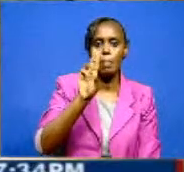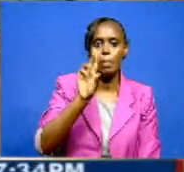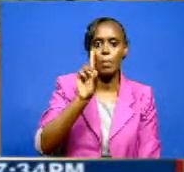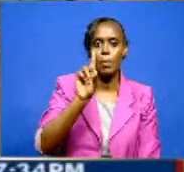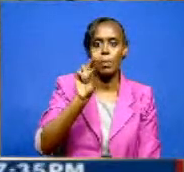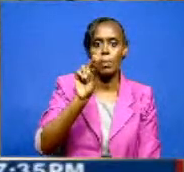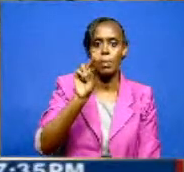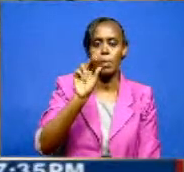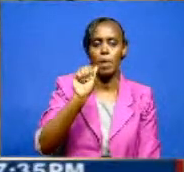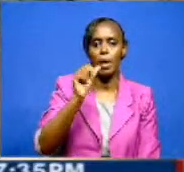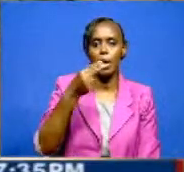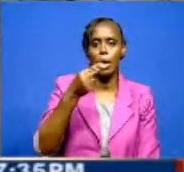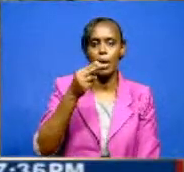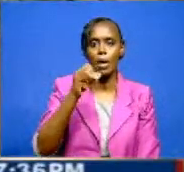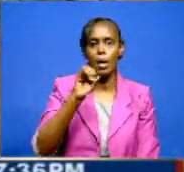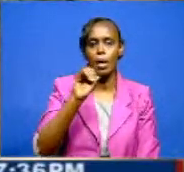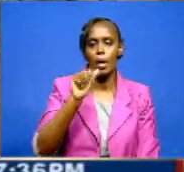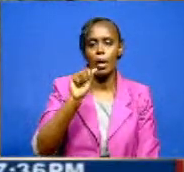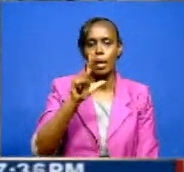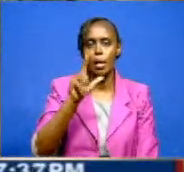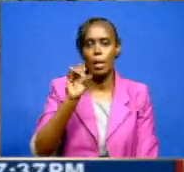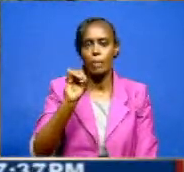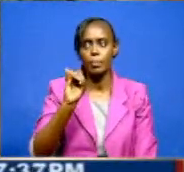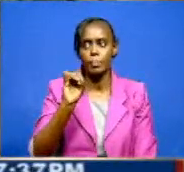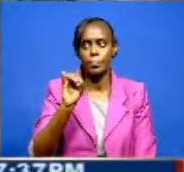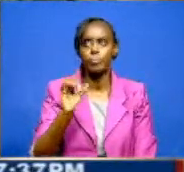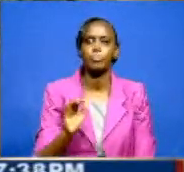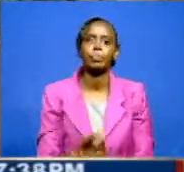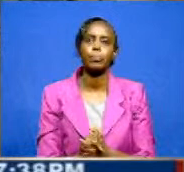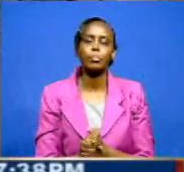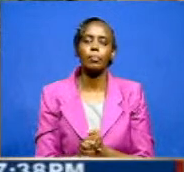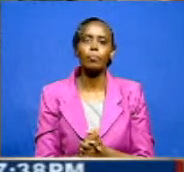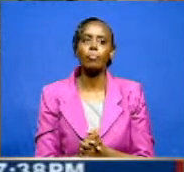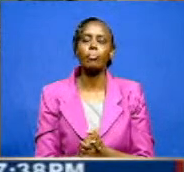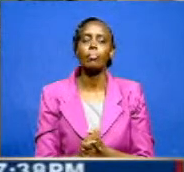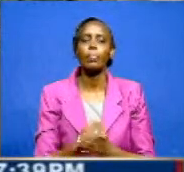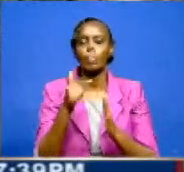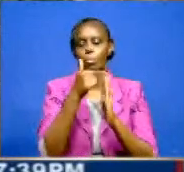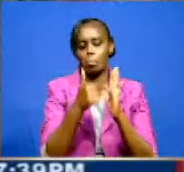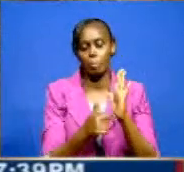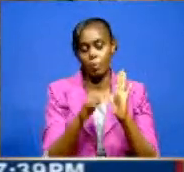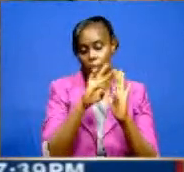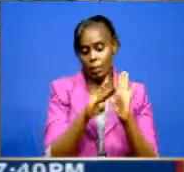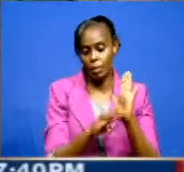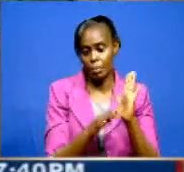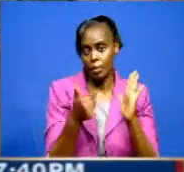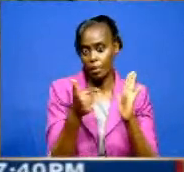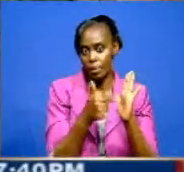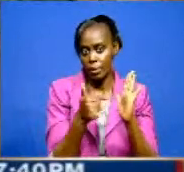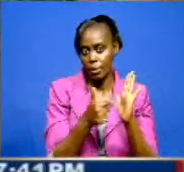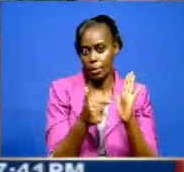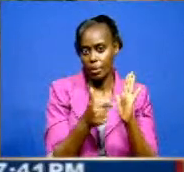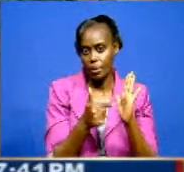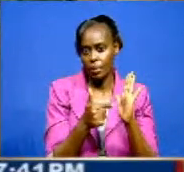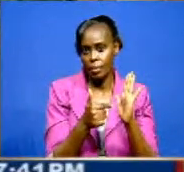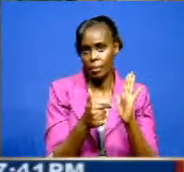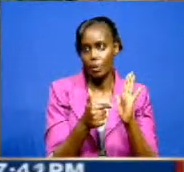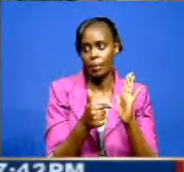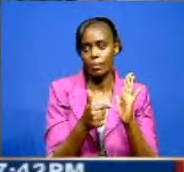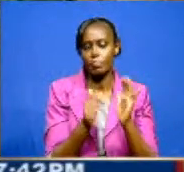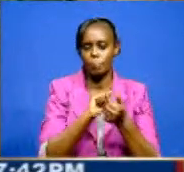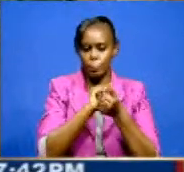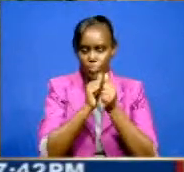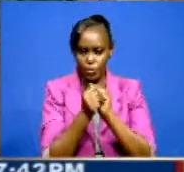Thank you, Mr. Speaker. From the onset, I want to say that the statement which appears there, so a bit been changed, and I've agreed